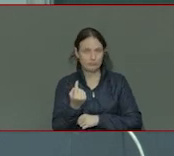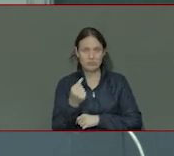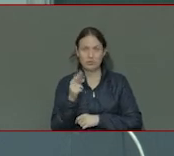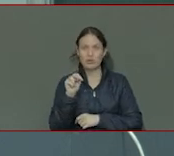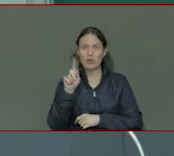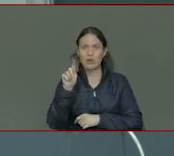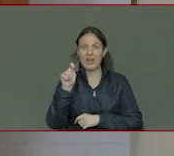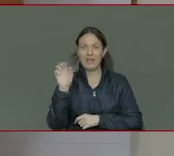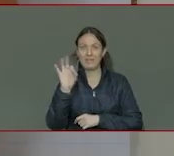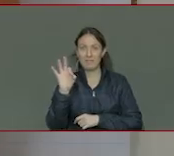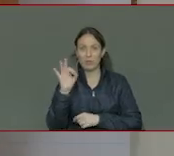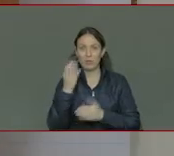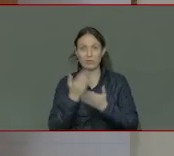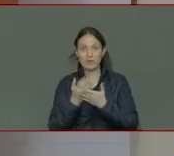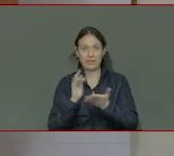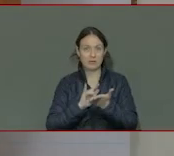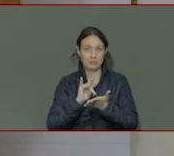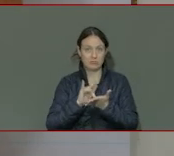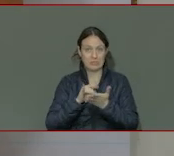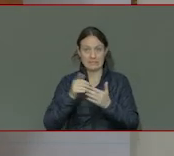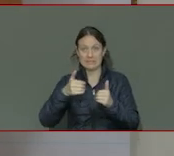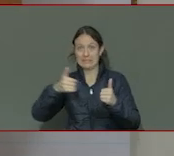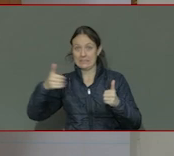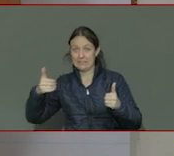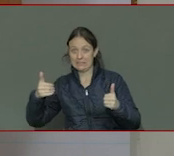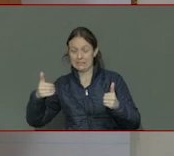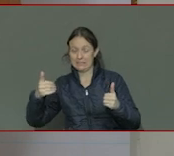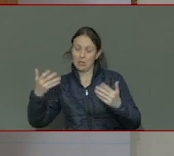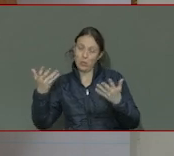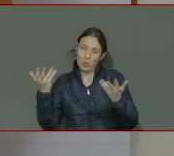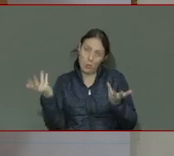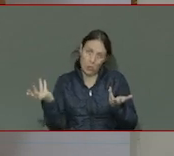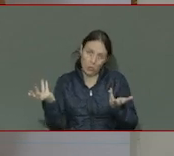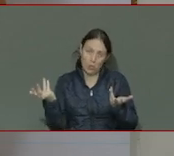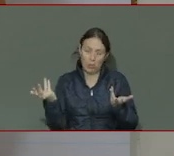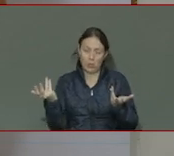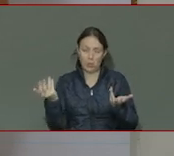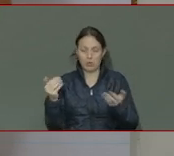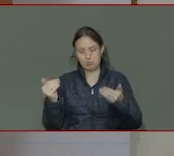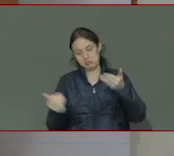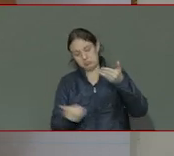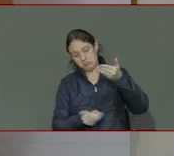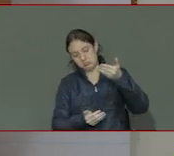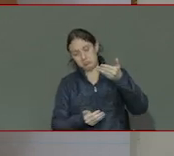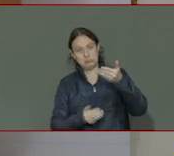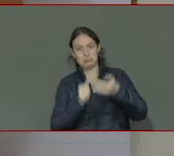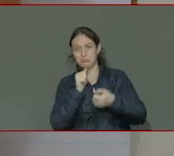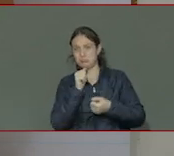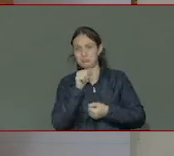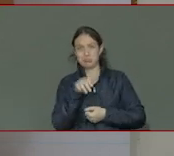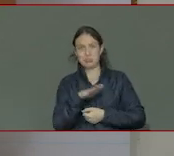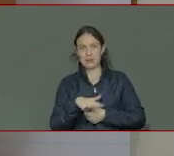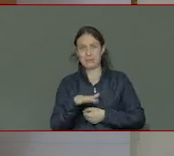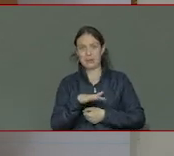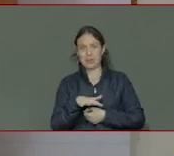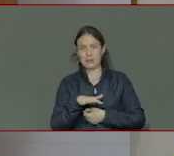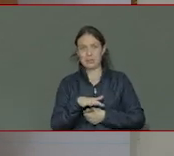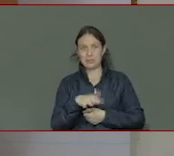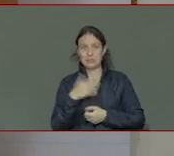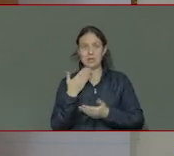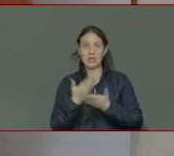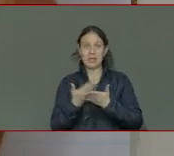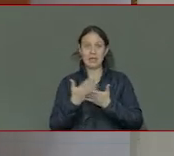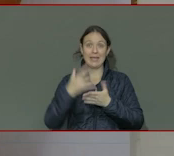it separately, or I can put it here in my calculation. So if I want to put it in my